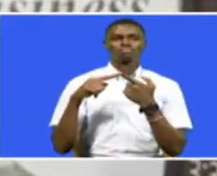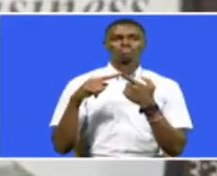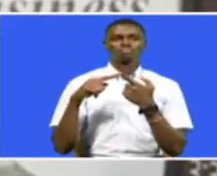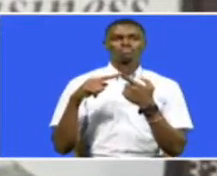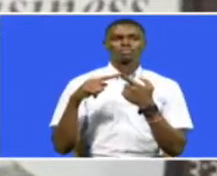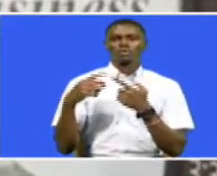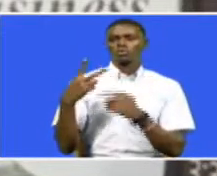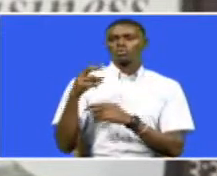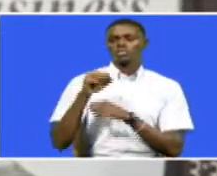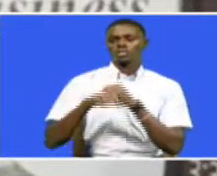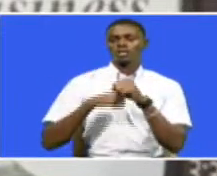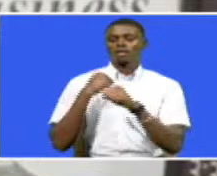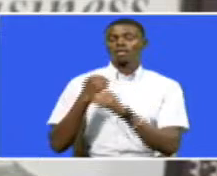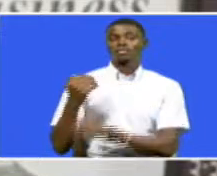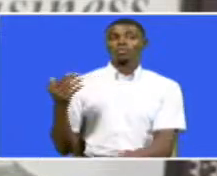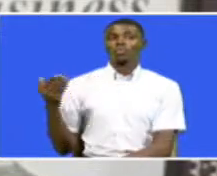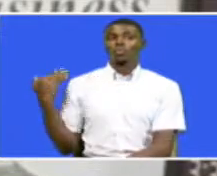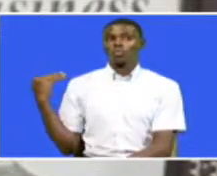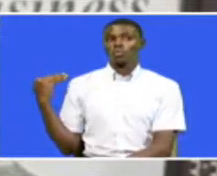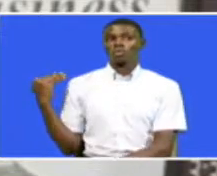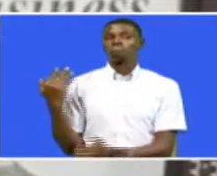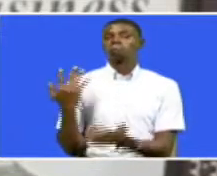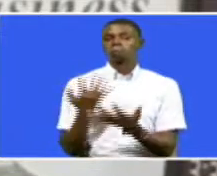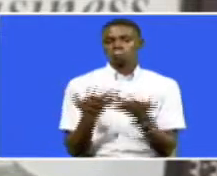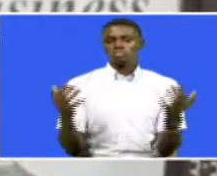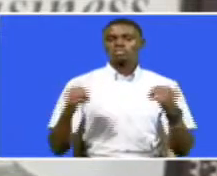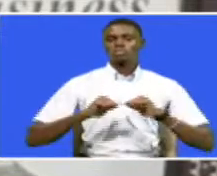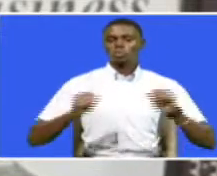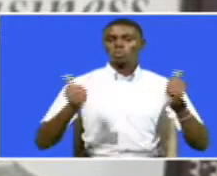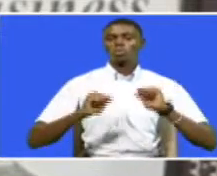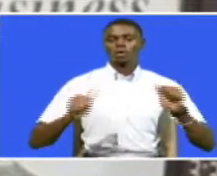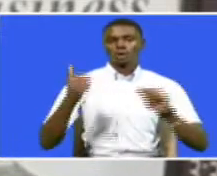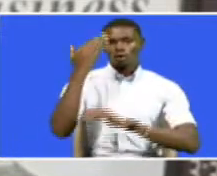up to about 20 years ago. Things were very good because